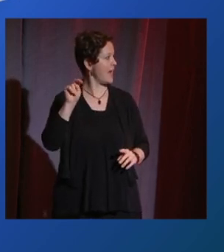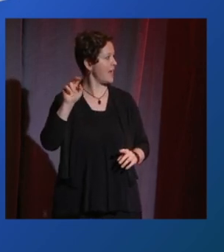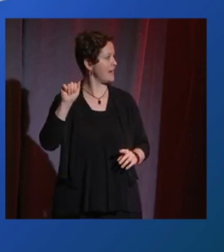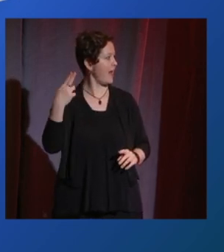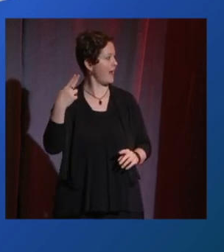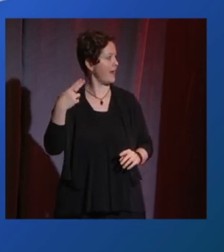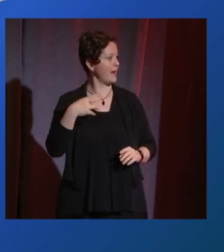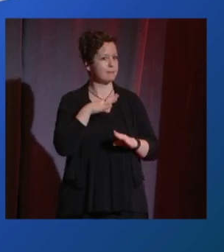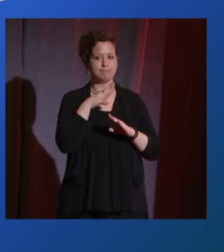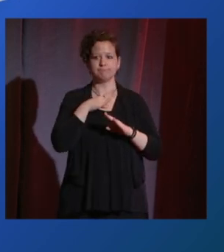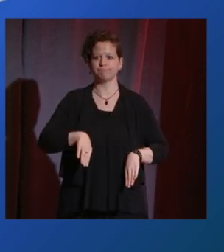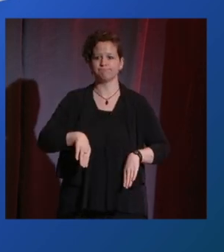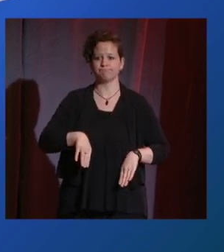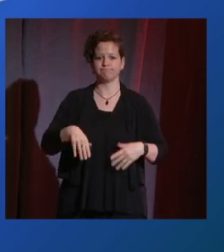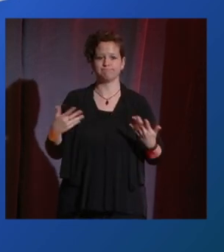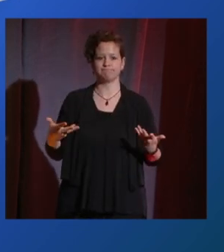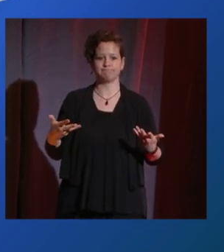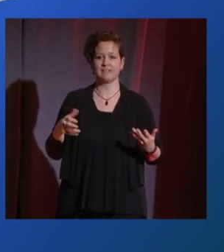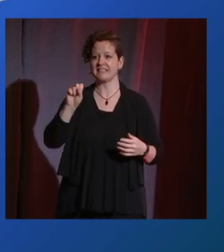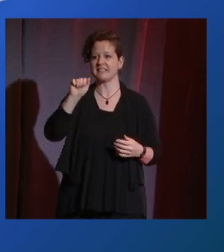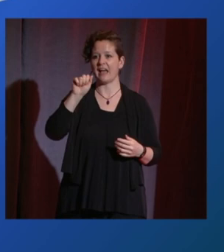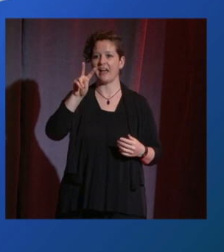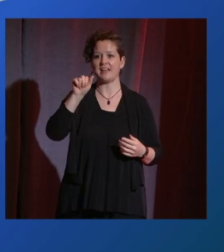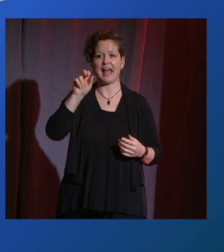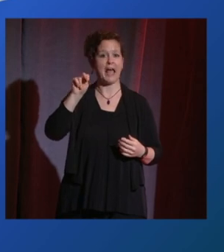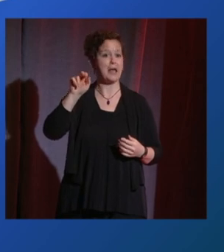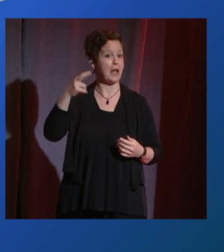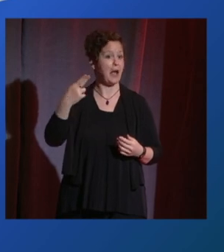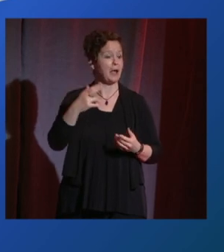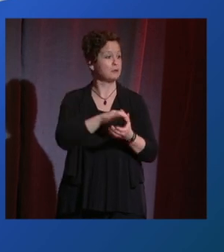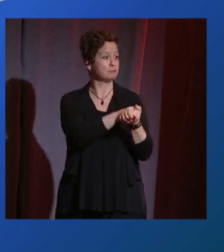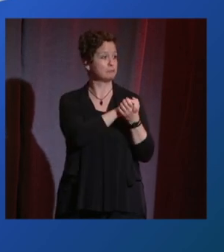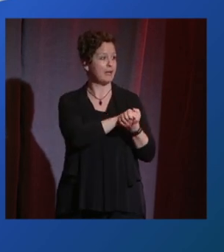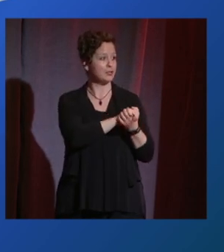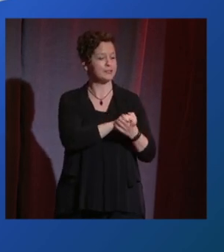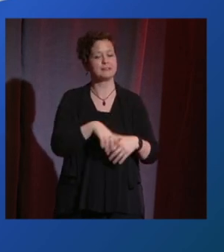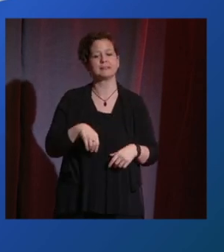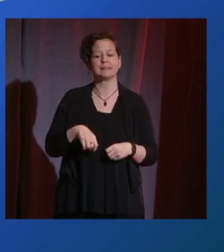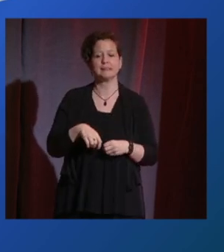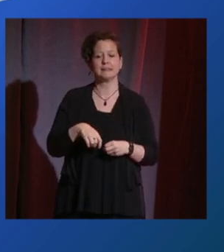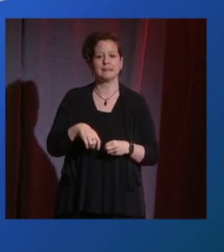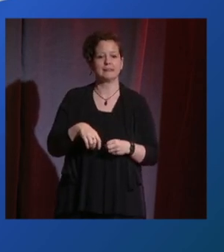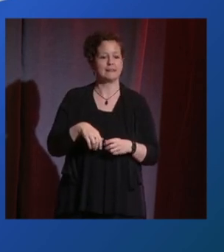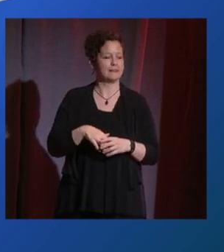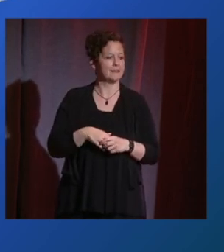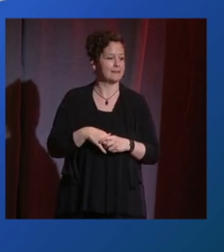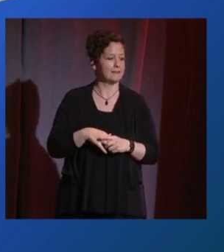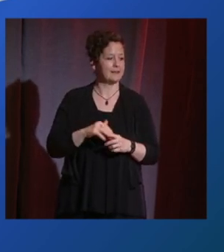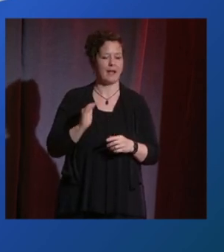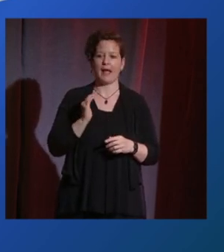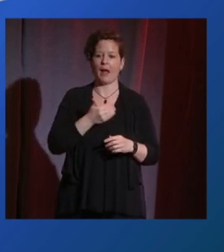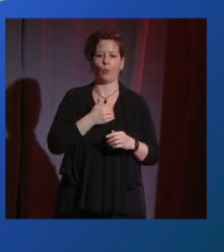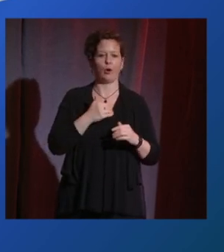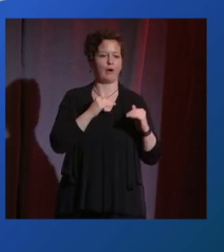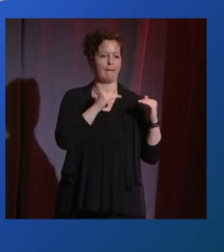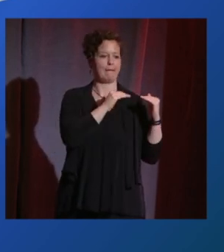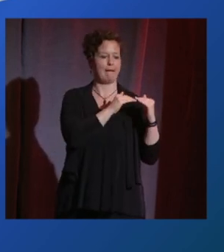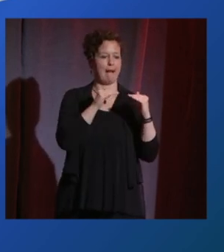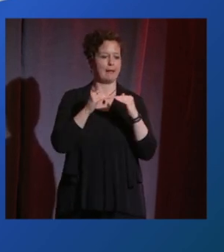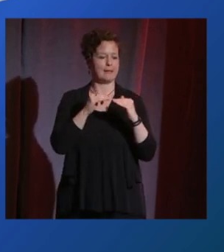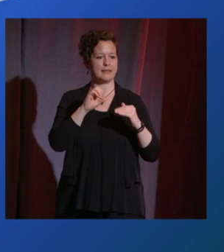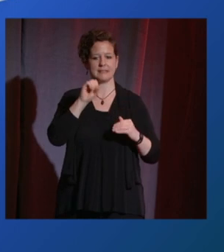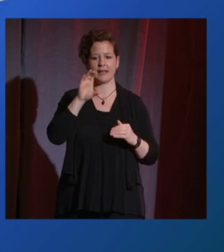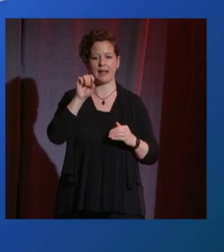you all right Savannah congratulations and then um and and our colleagu um Scott de